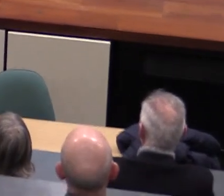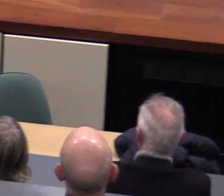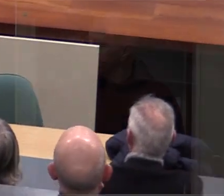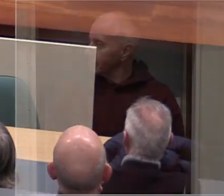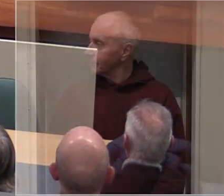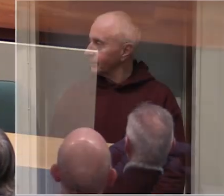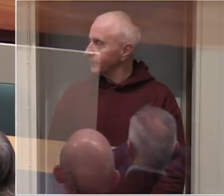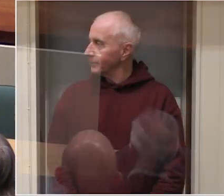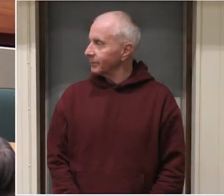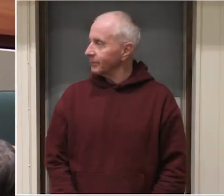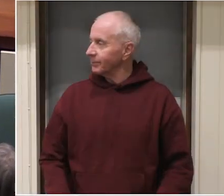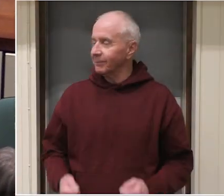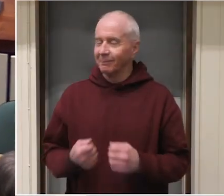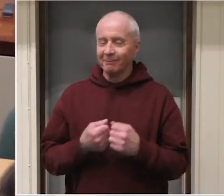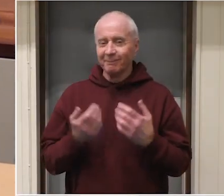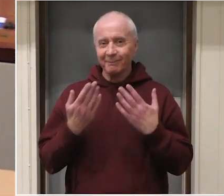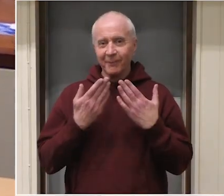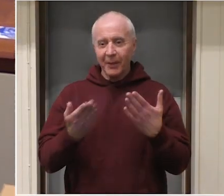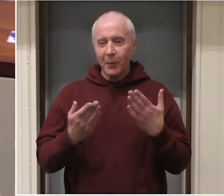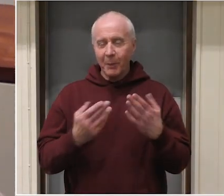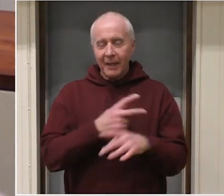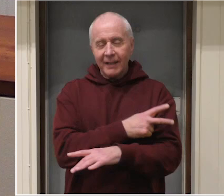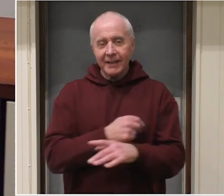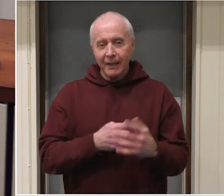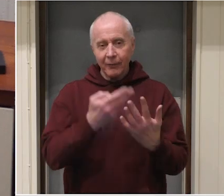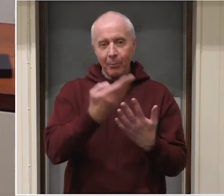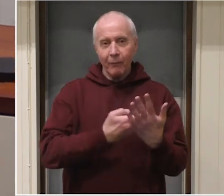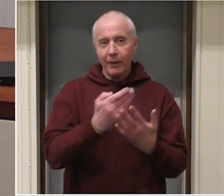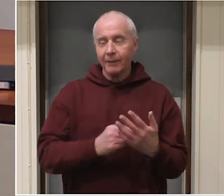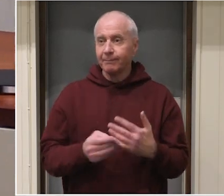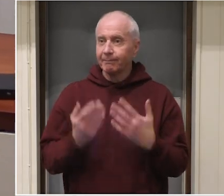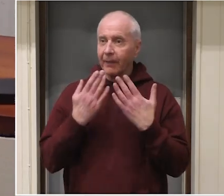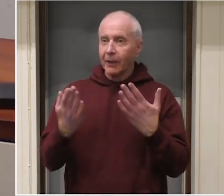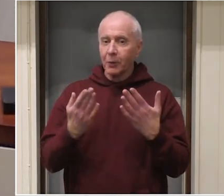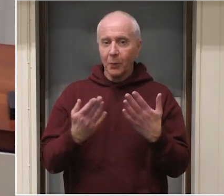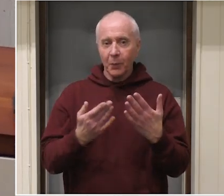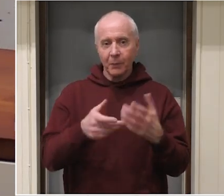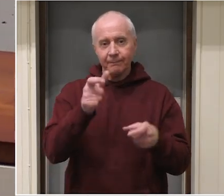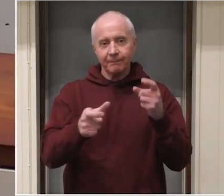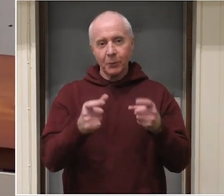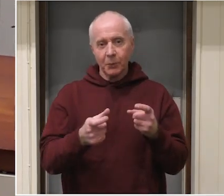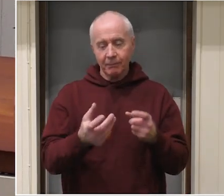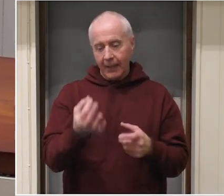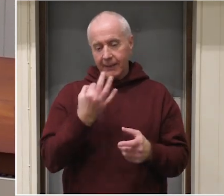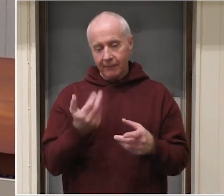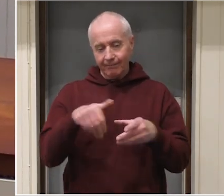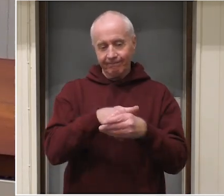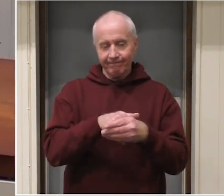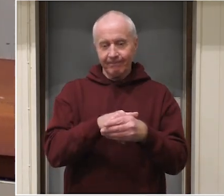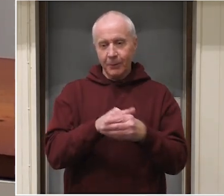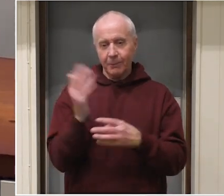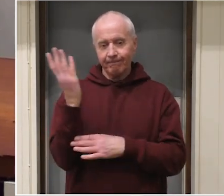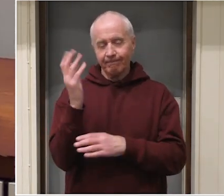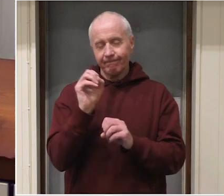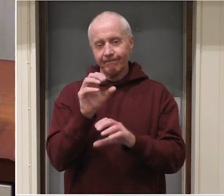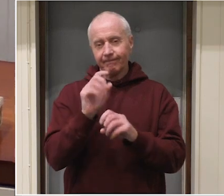You clearly have been reading my staff profiles. Okay, I'd like to begin by thanking the organisers for inviting me to give this talk, and